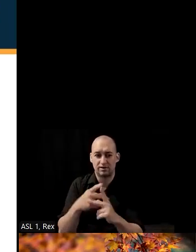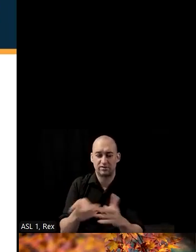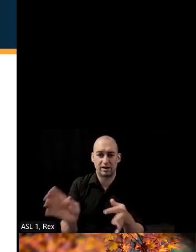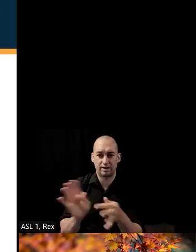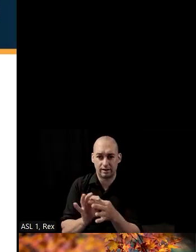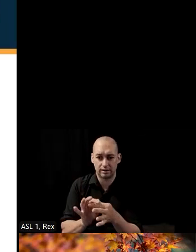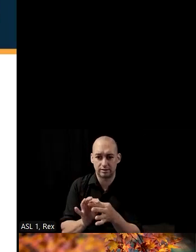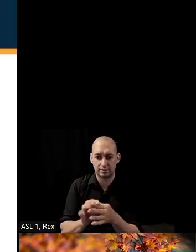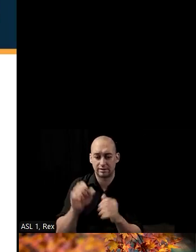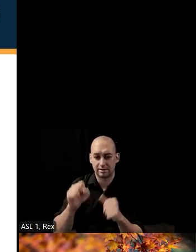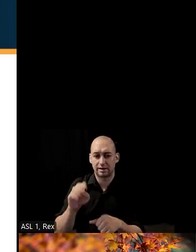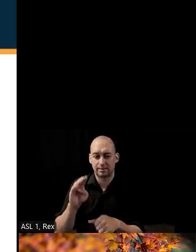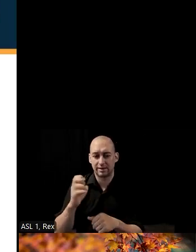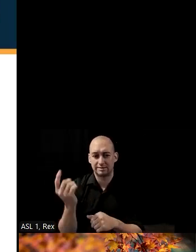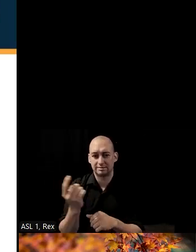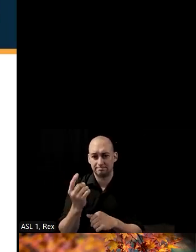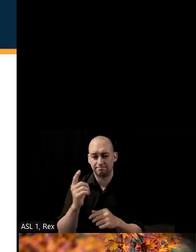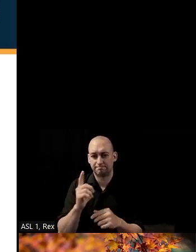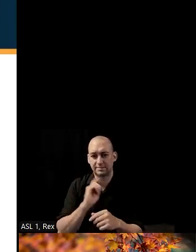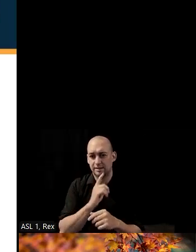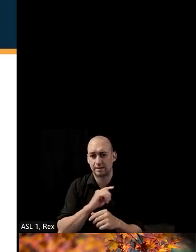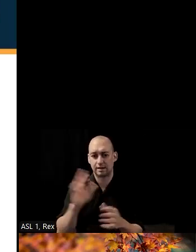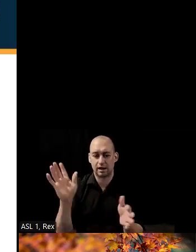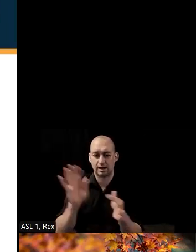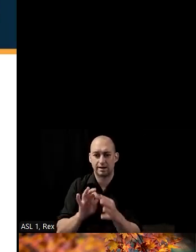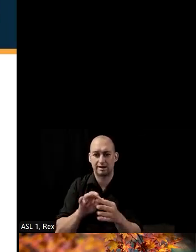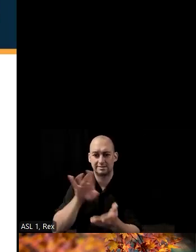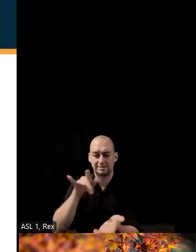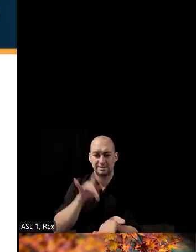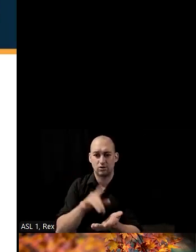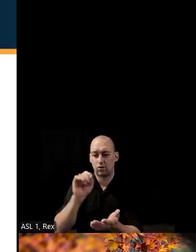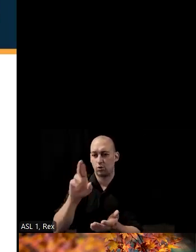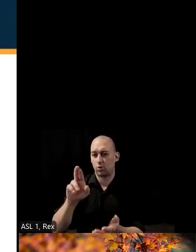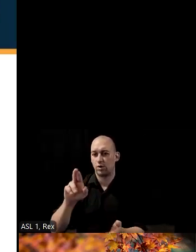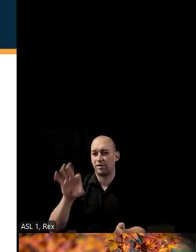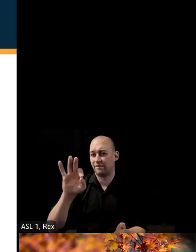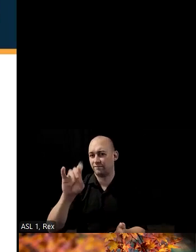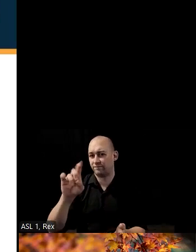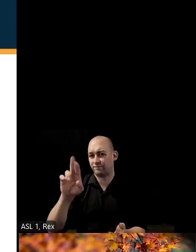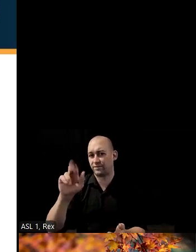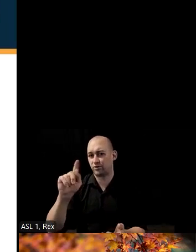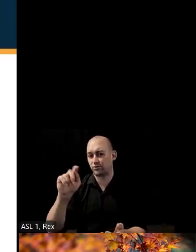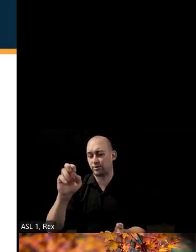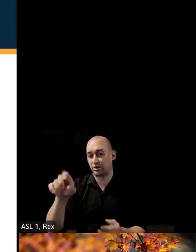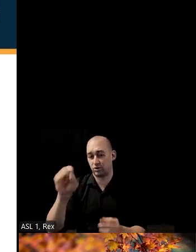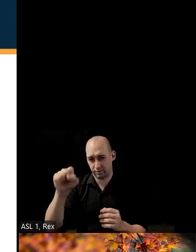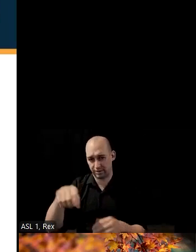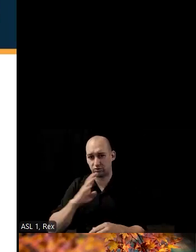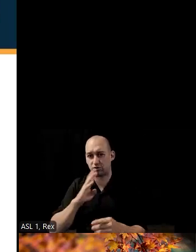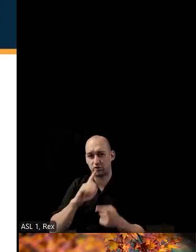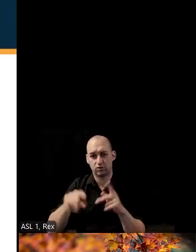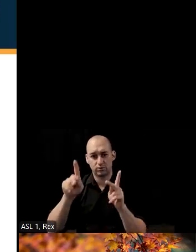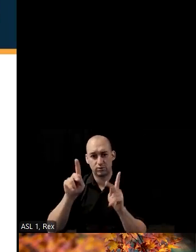single contact center, or it could be a federated contact solution where you can actually talk to somebody to help you